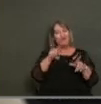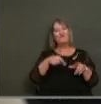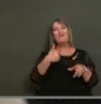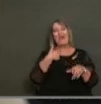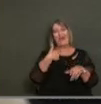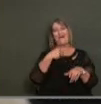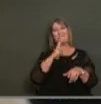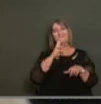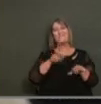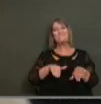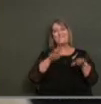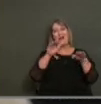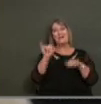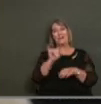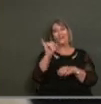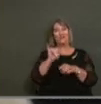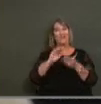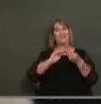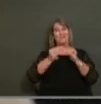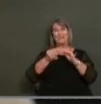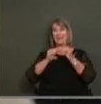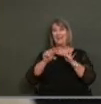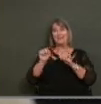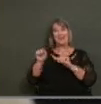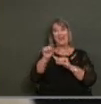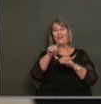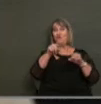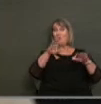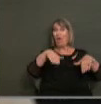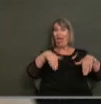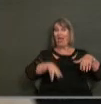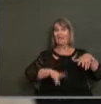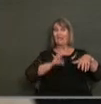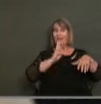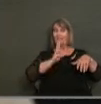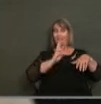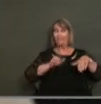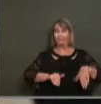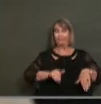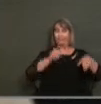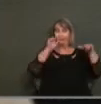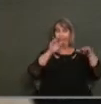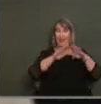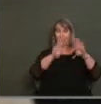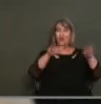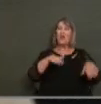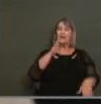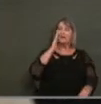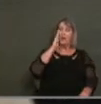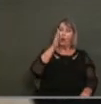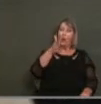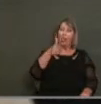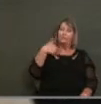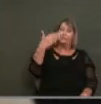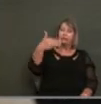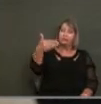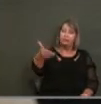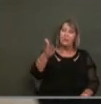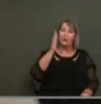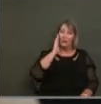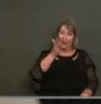not. The statistics are out there. If you haven't flooded, everybody goes through it at some point. So please look at getting flood insurance.